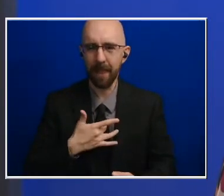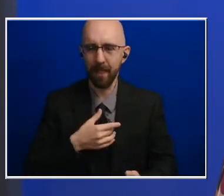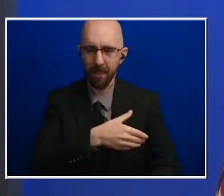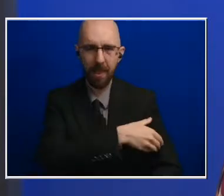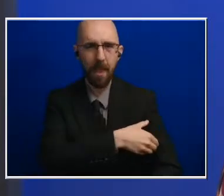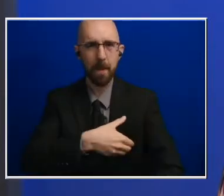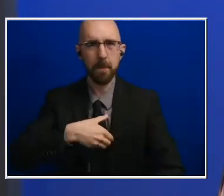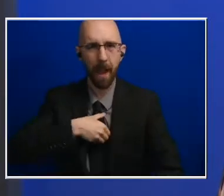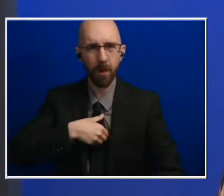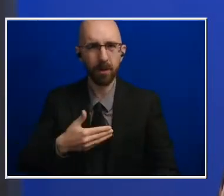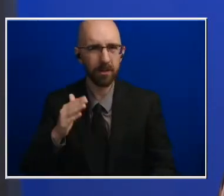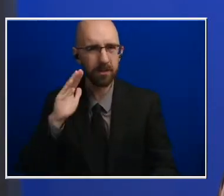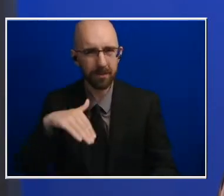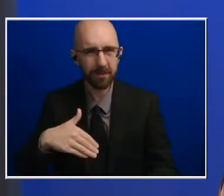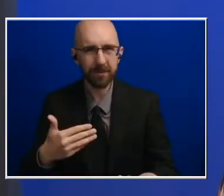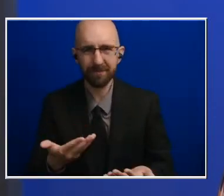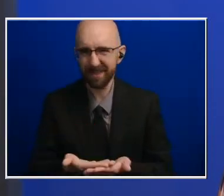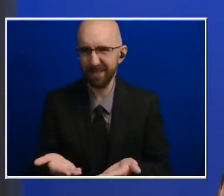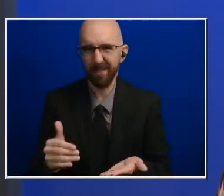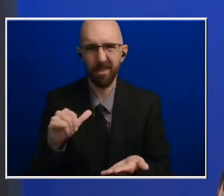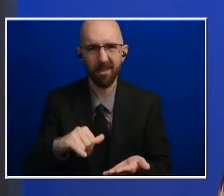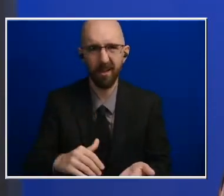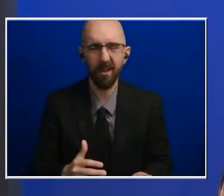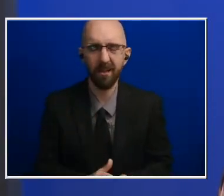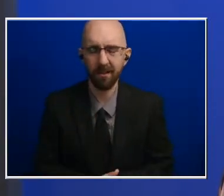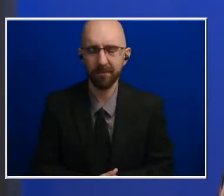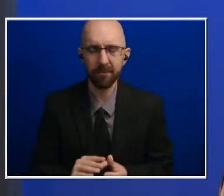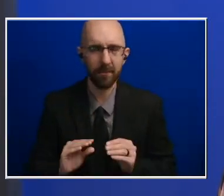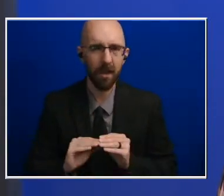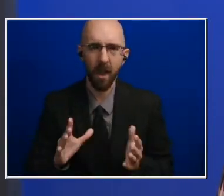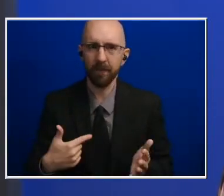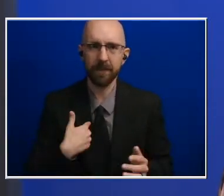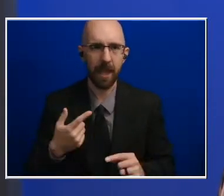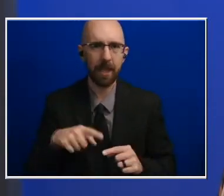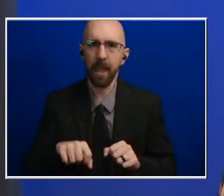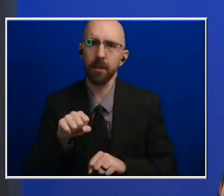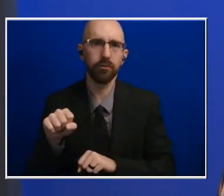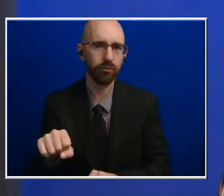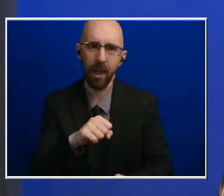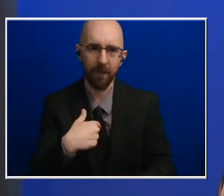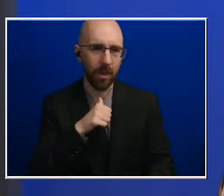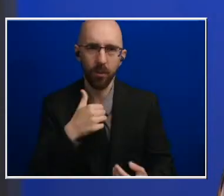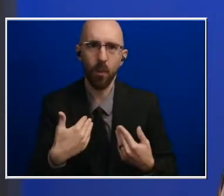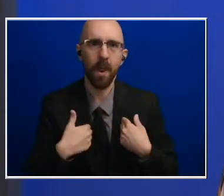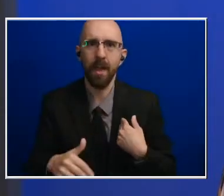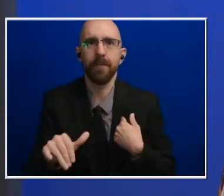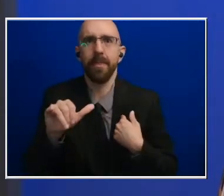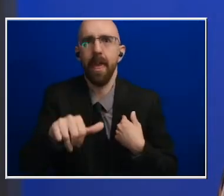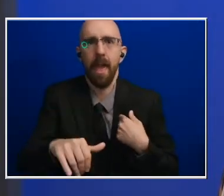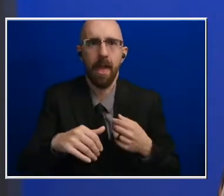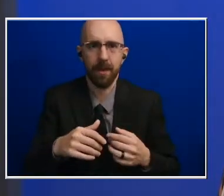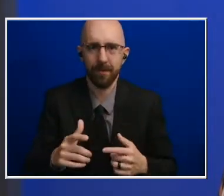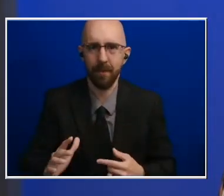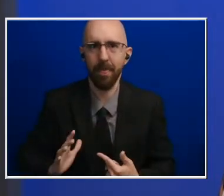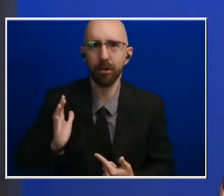and stuff. Obviously, I still can't drive, so I don't have that luxury,